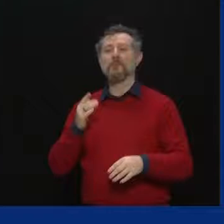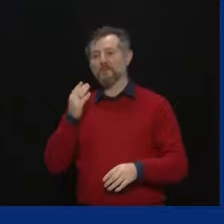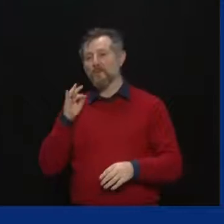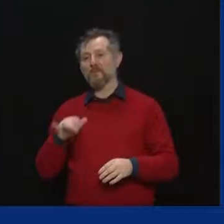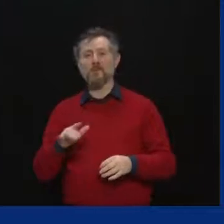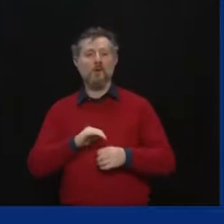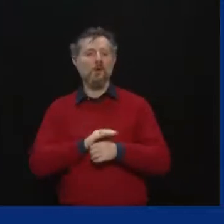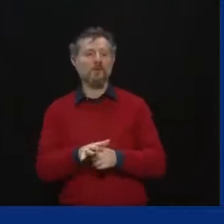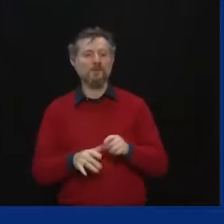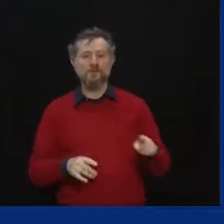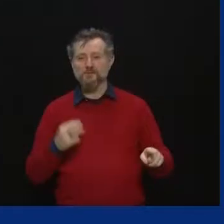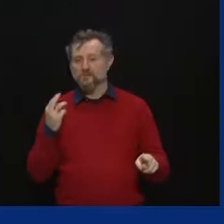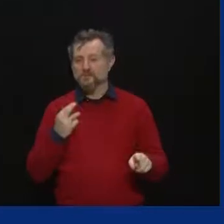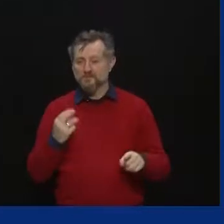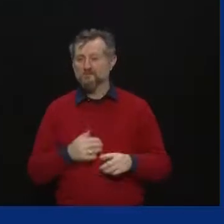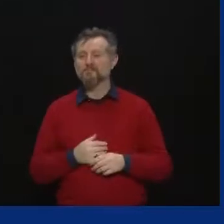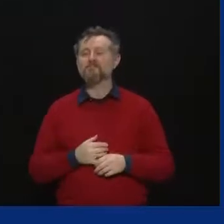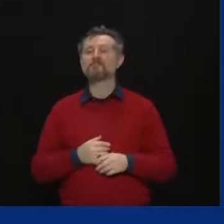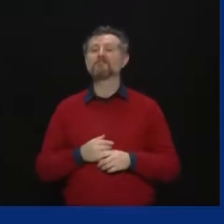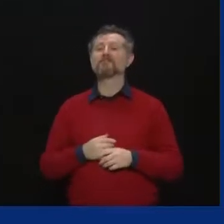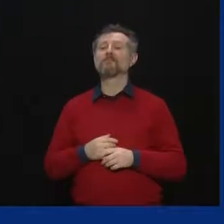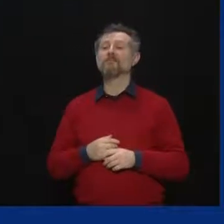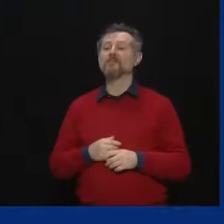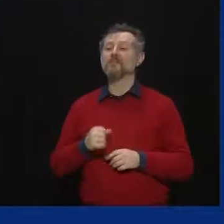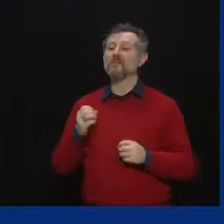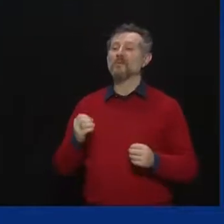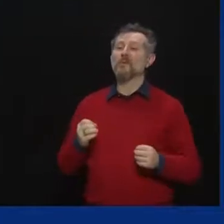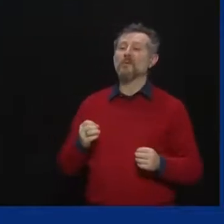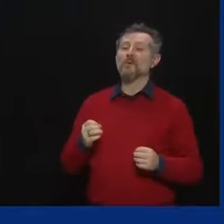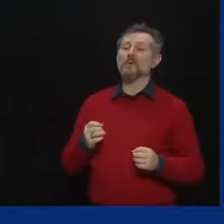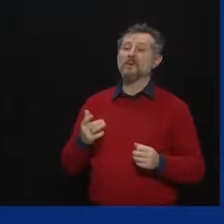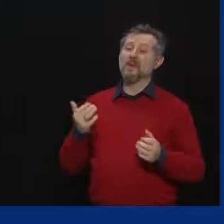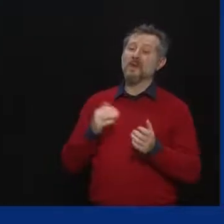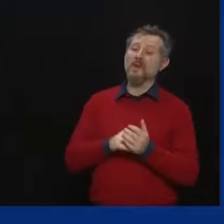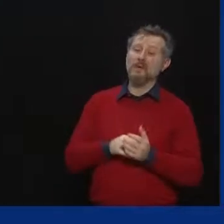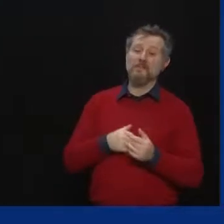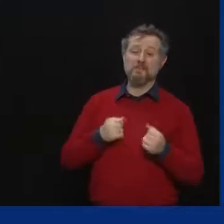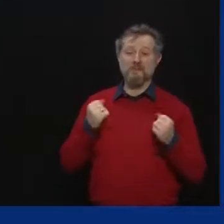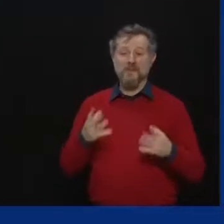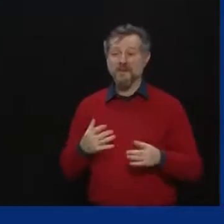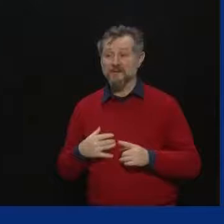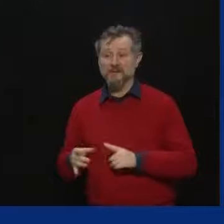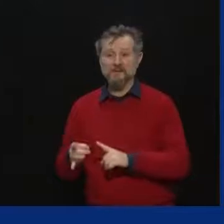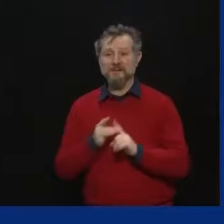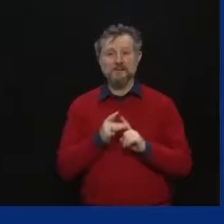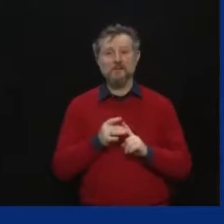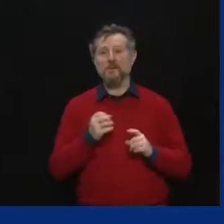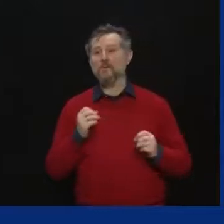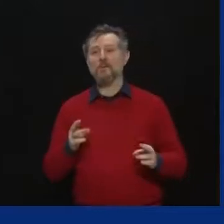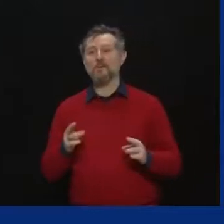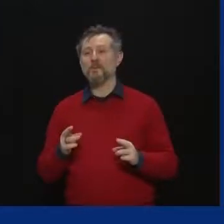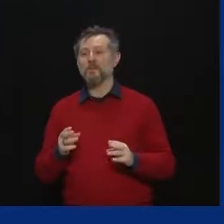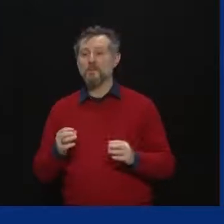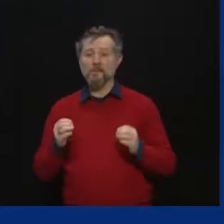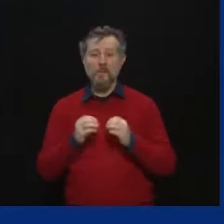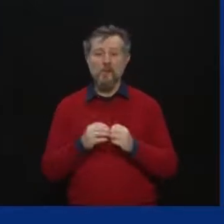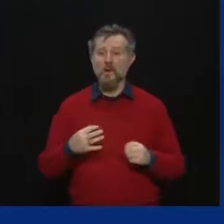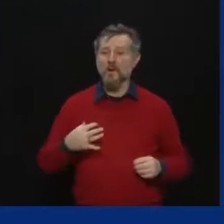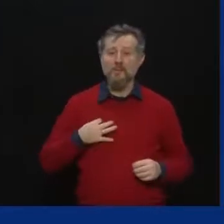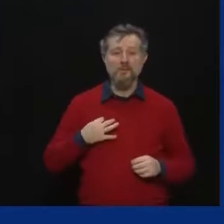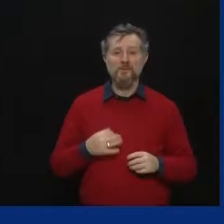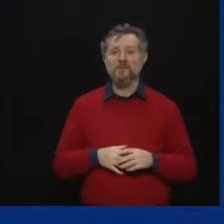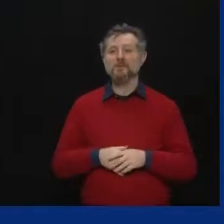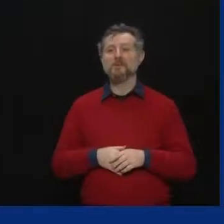of COVID. I'm not aware that there's a large number of individuals who meet that. We do have, again, vaccinations available